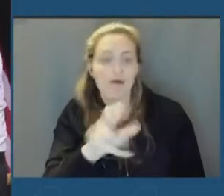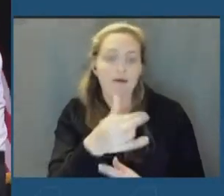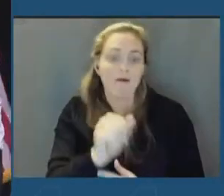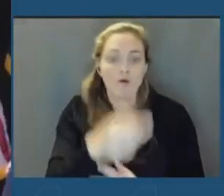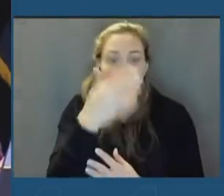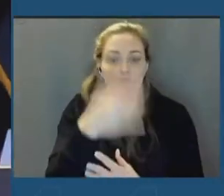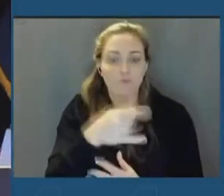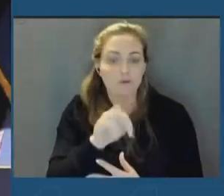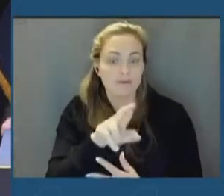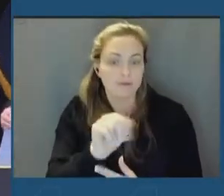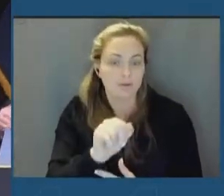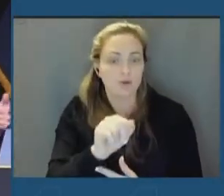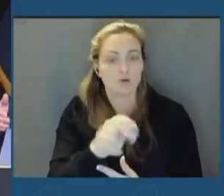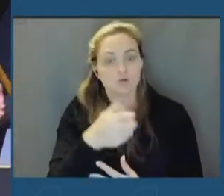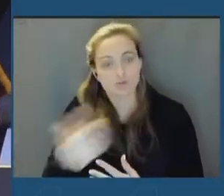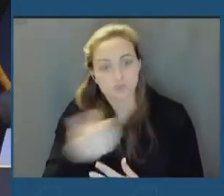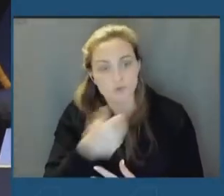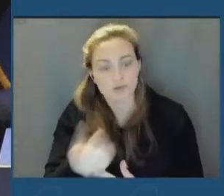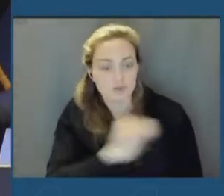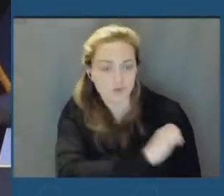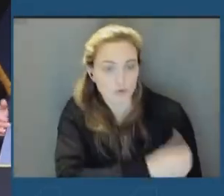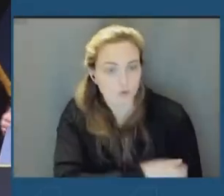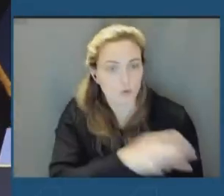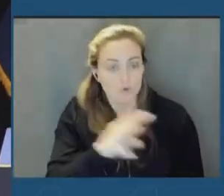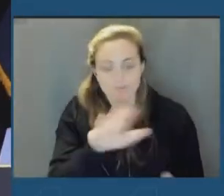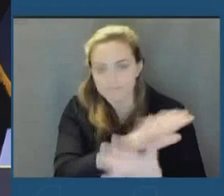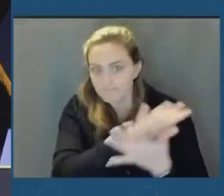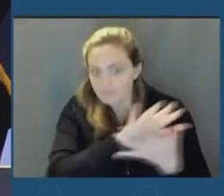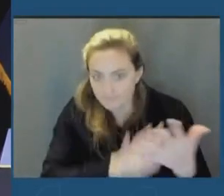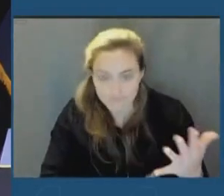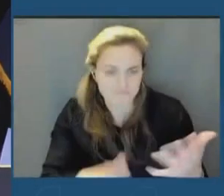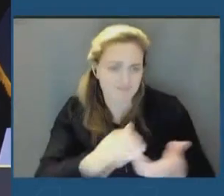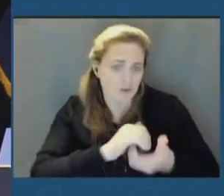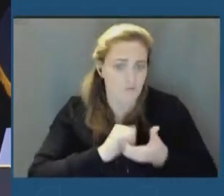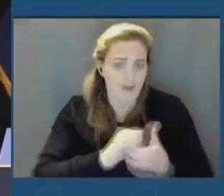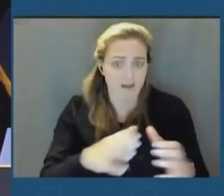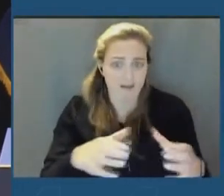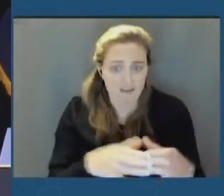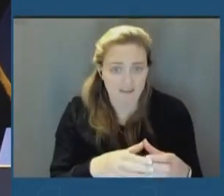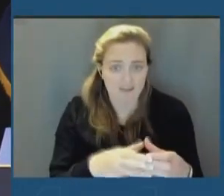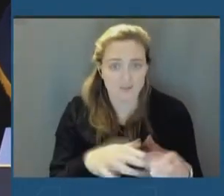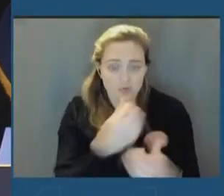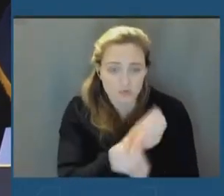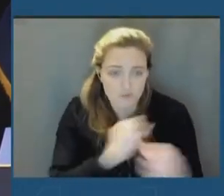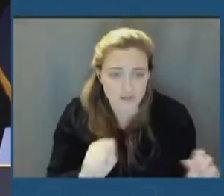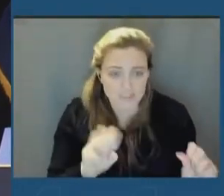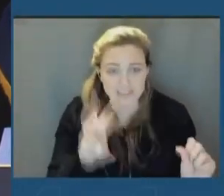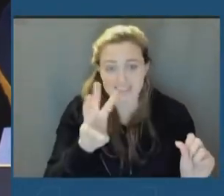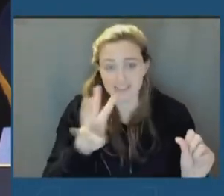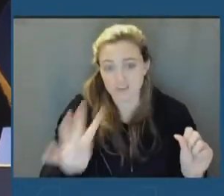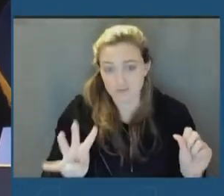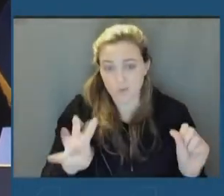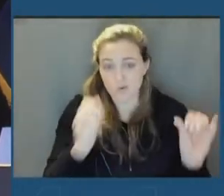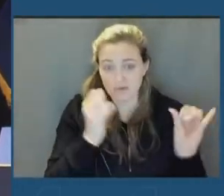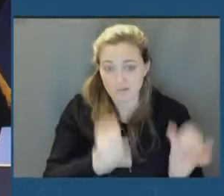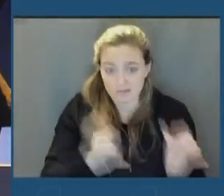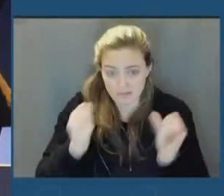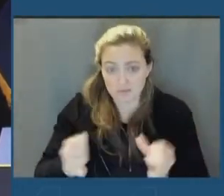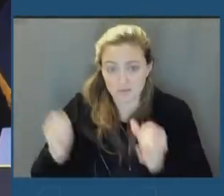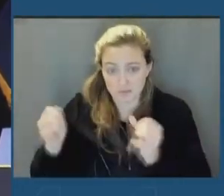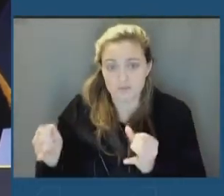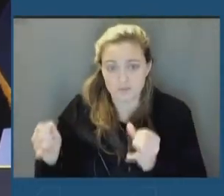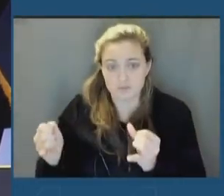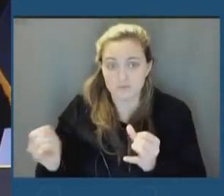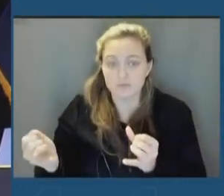Authority. William, Joel, Mark, Brian, Louis, Richard, they combined to rescue 64 individuals,